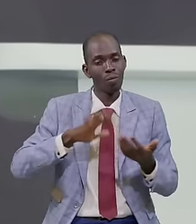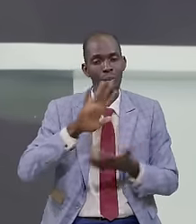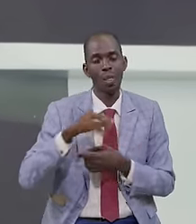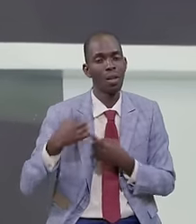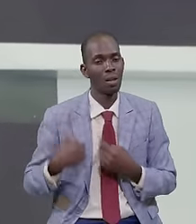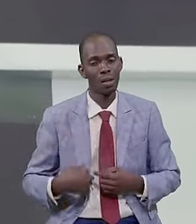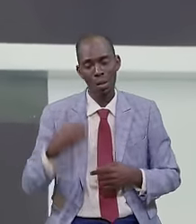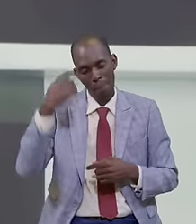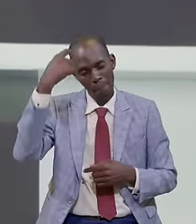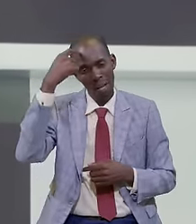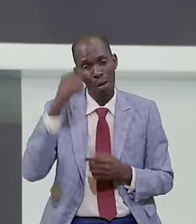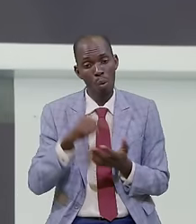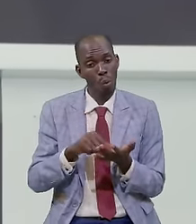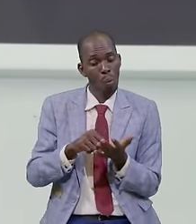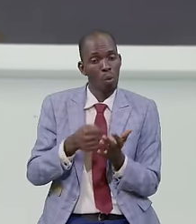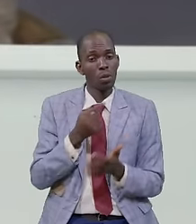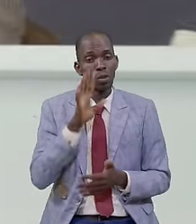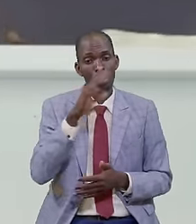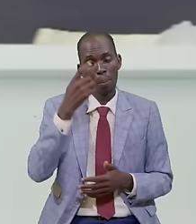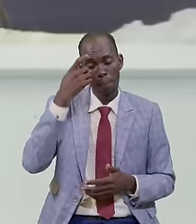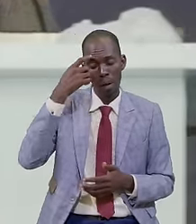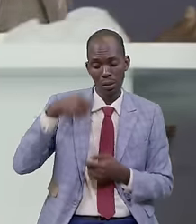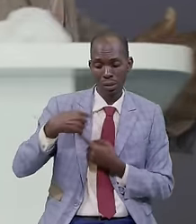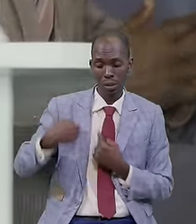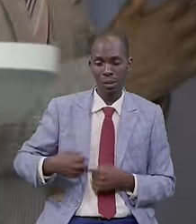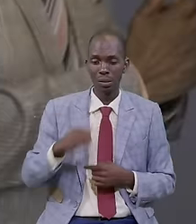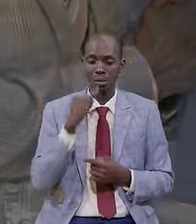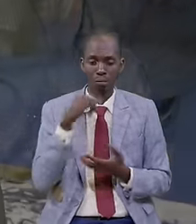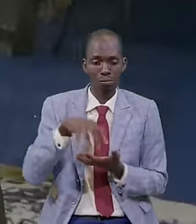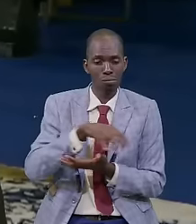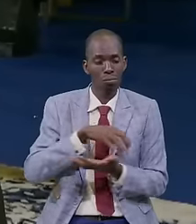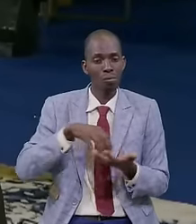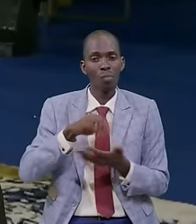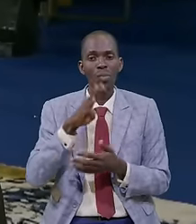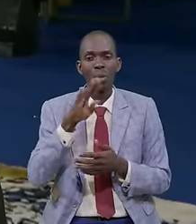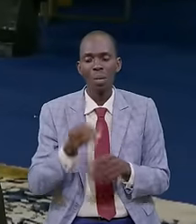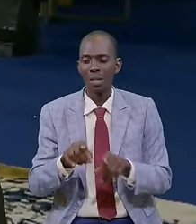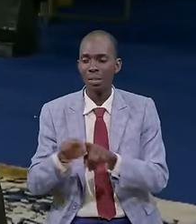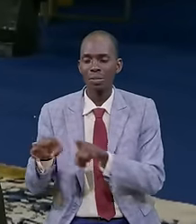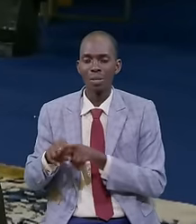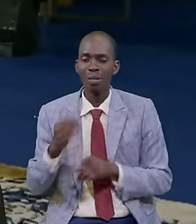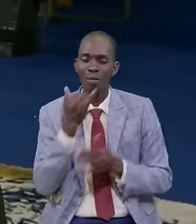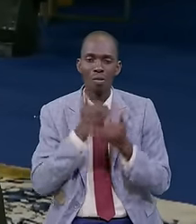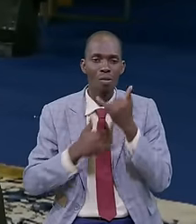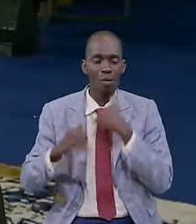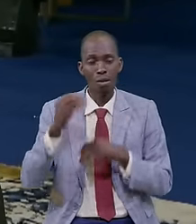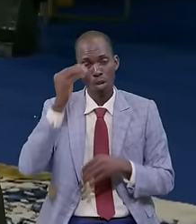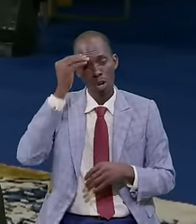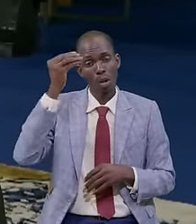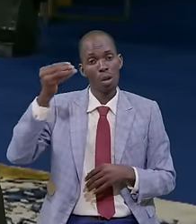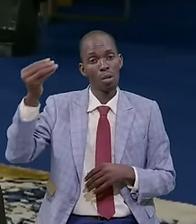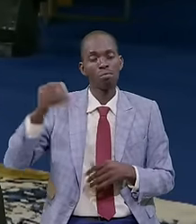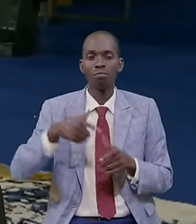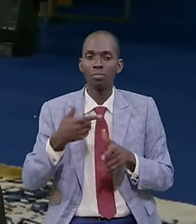And once your heart is defiled by contrary opinions, then you're